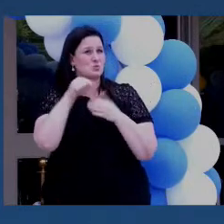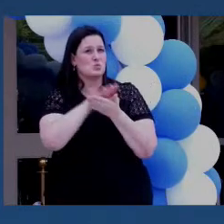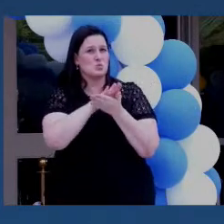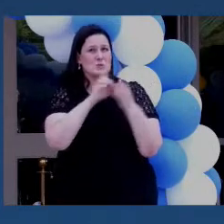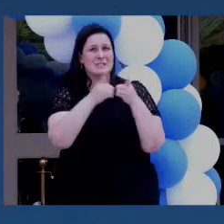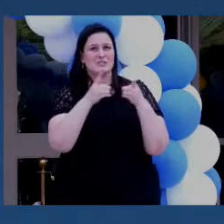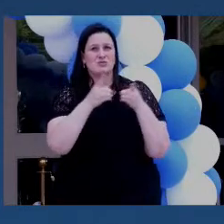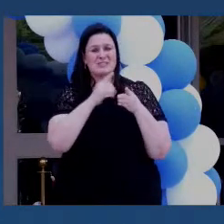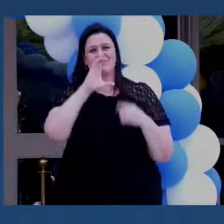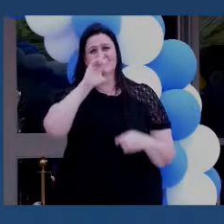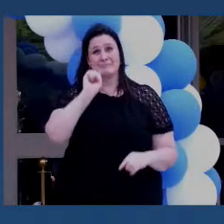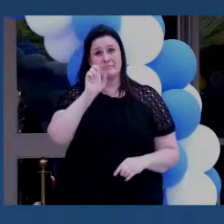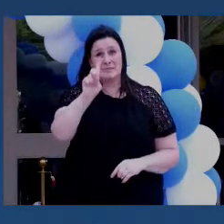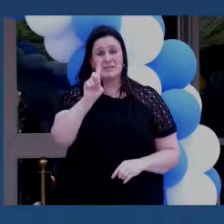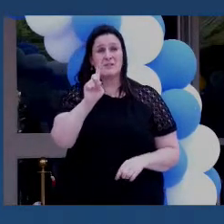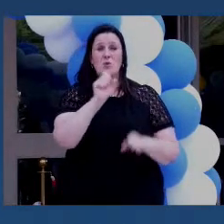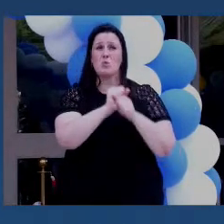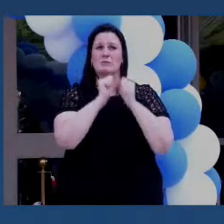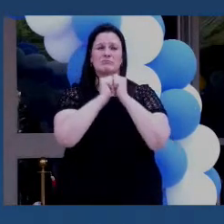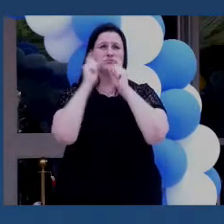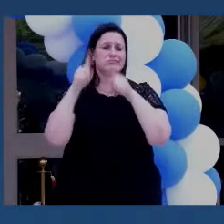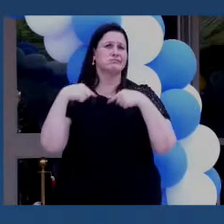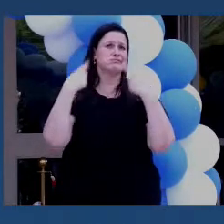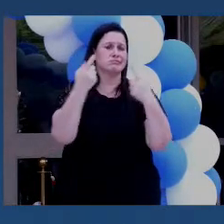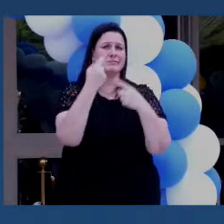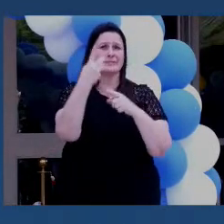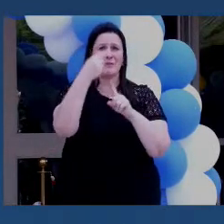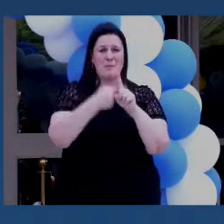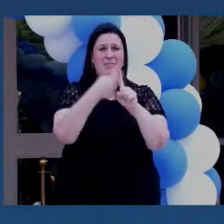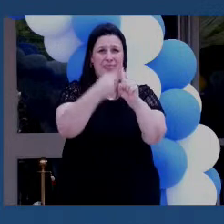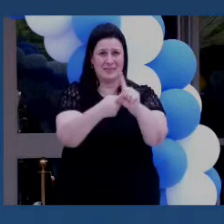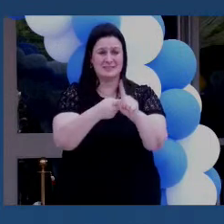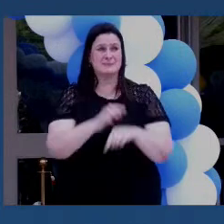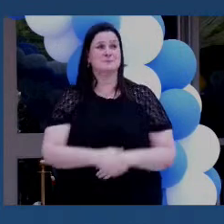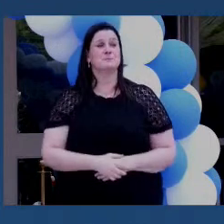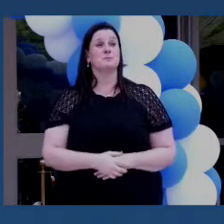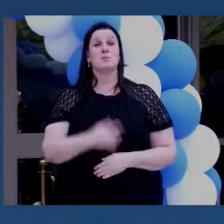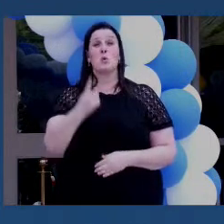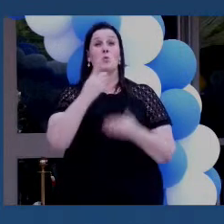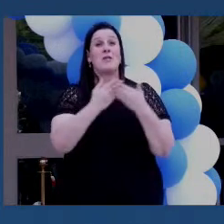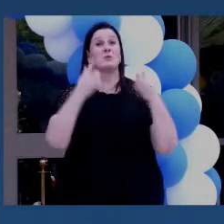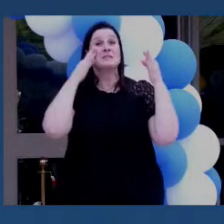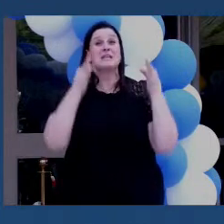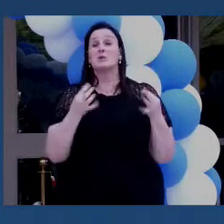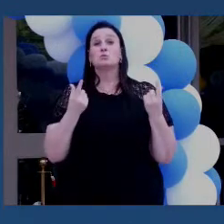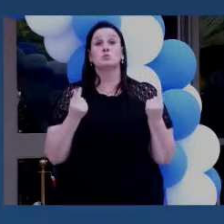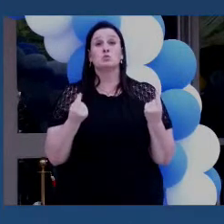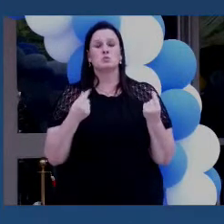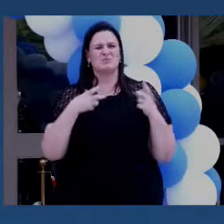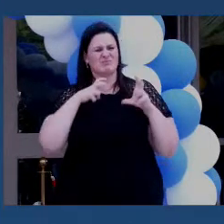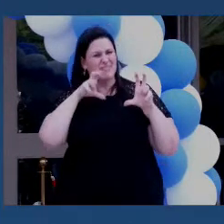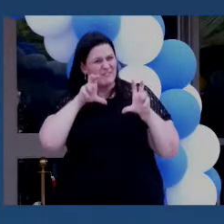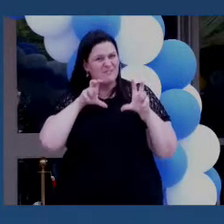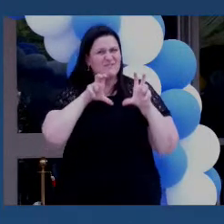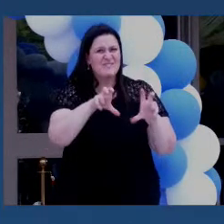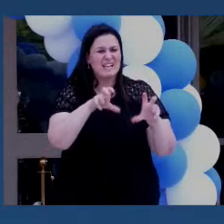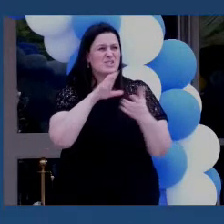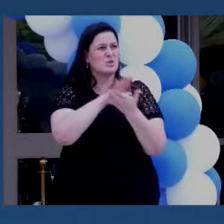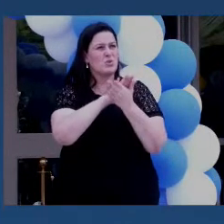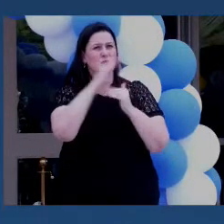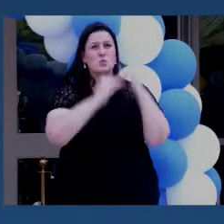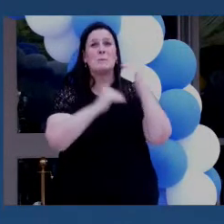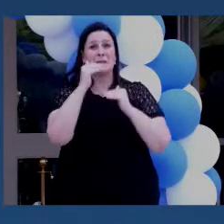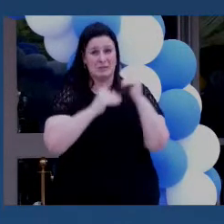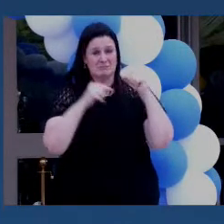have over the last several months. One of the things that we decided to do was to invest in the school buildings in the